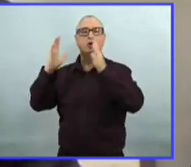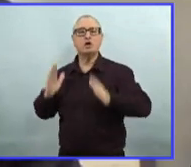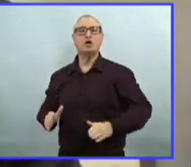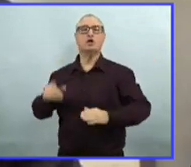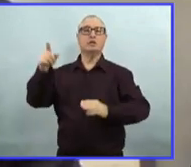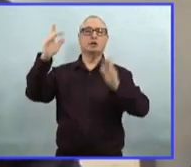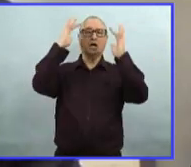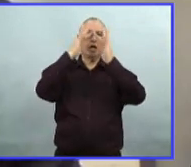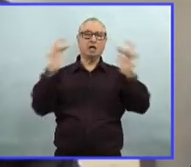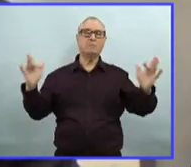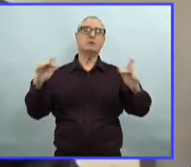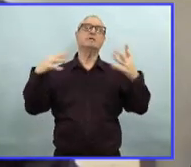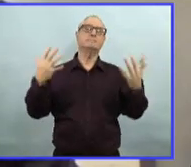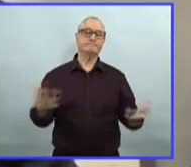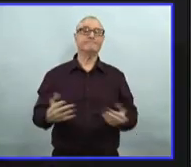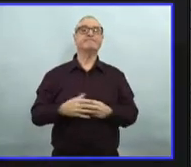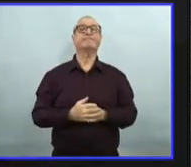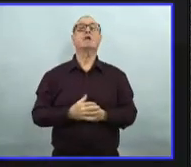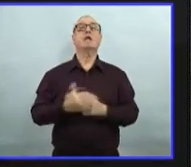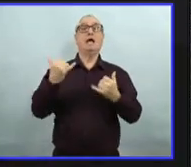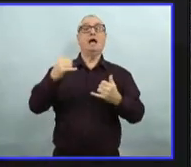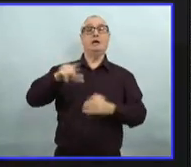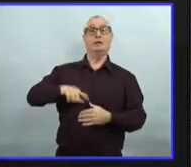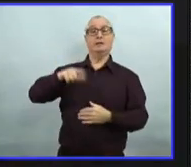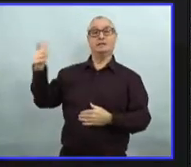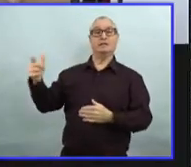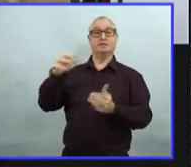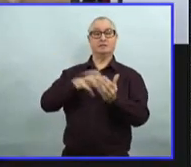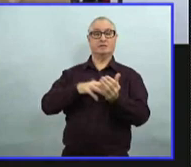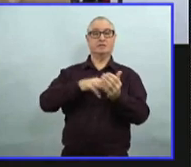to turn things over to Dr. Reimer.